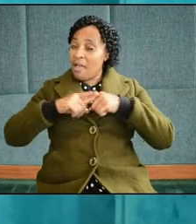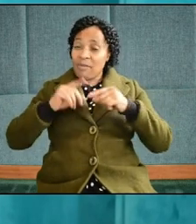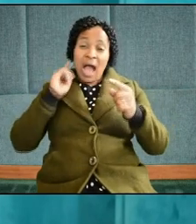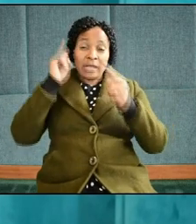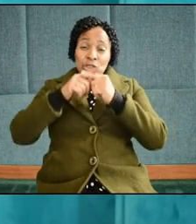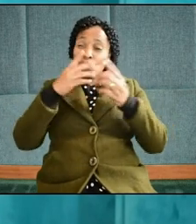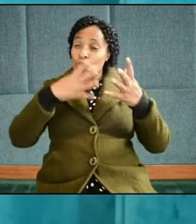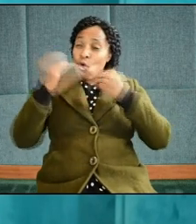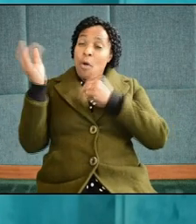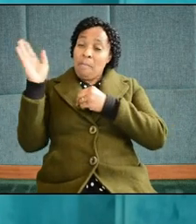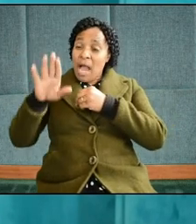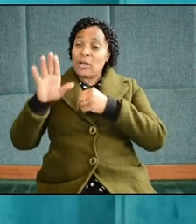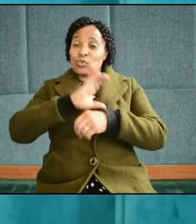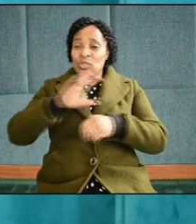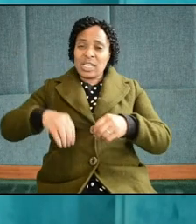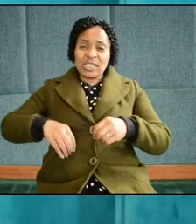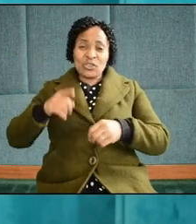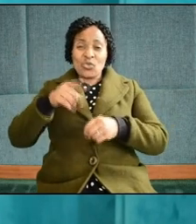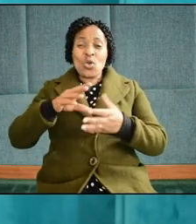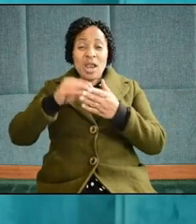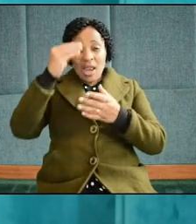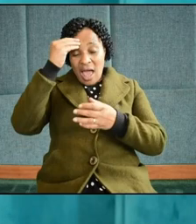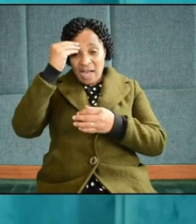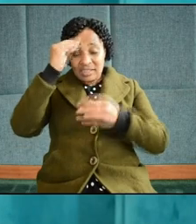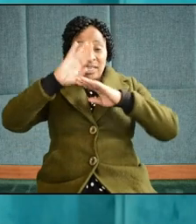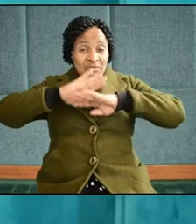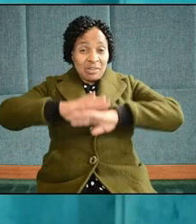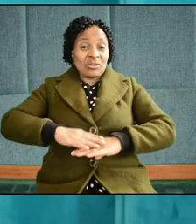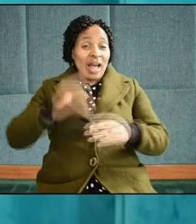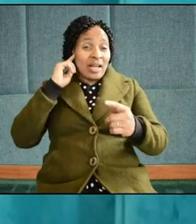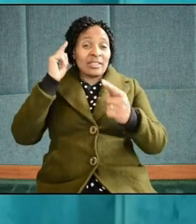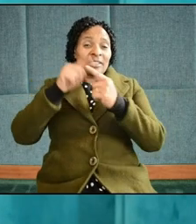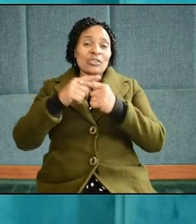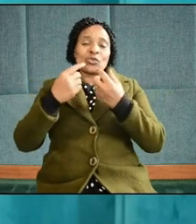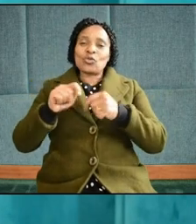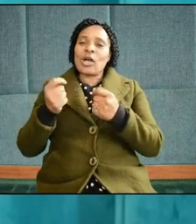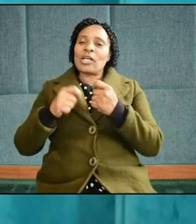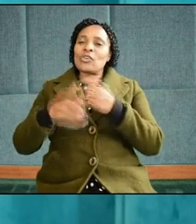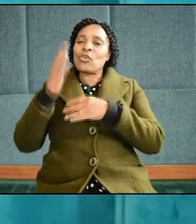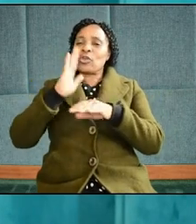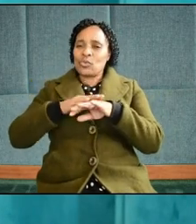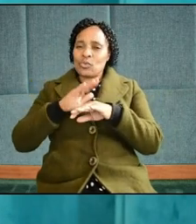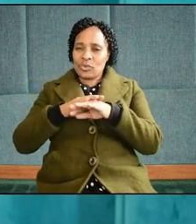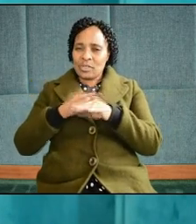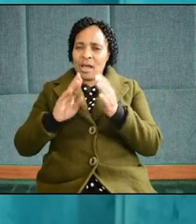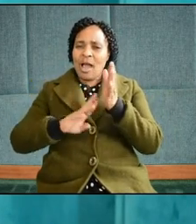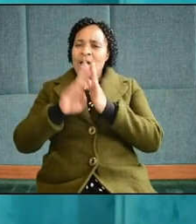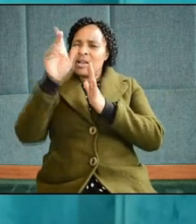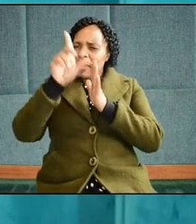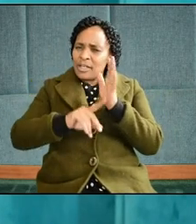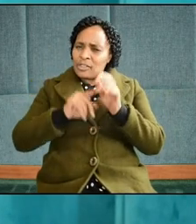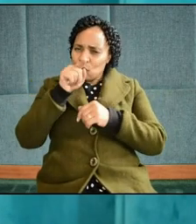you will never really find satisfaction after you have tasted and seen that the Lord is good, unless